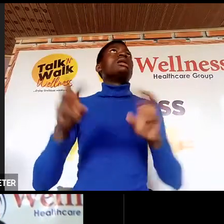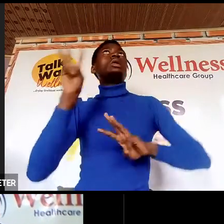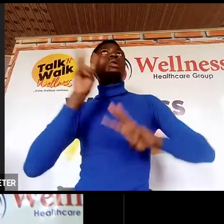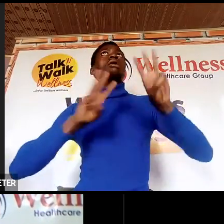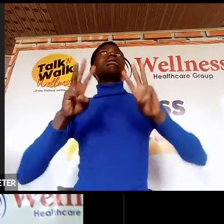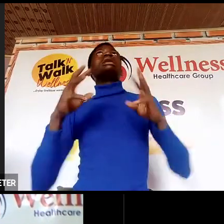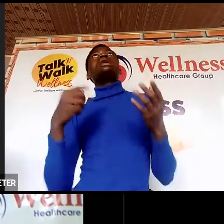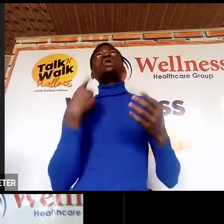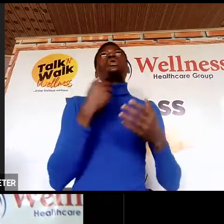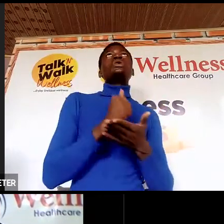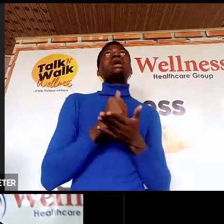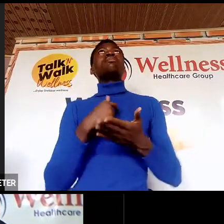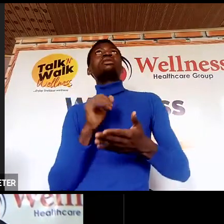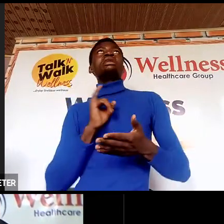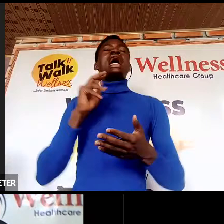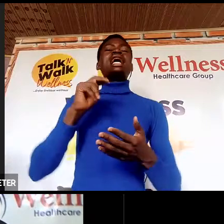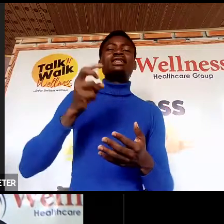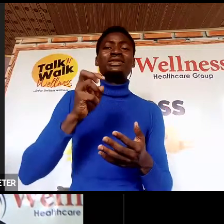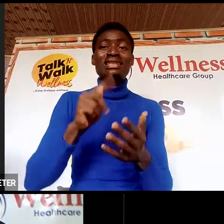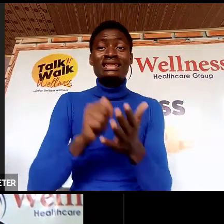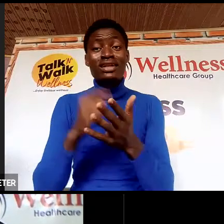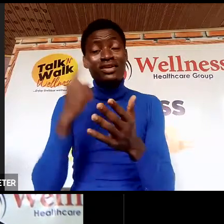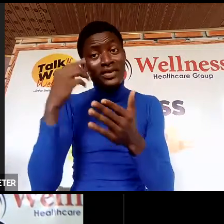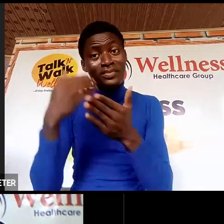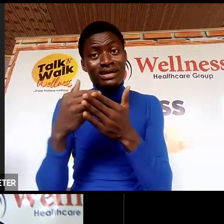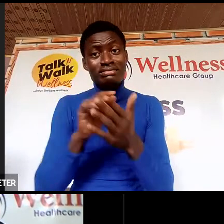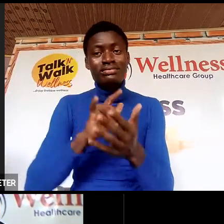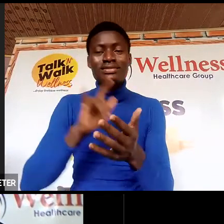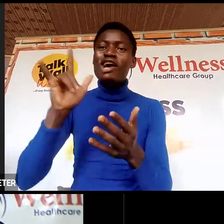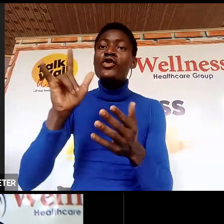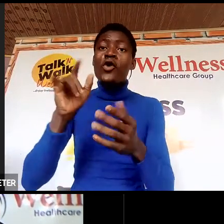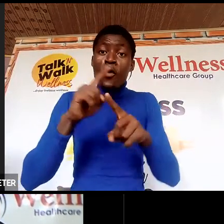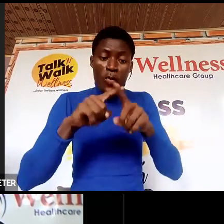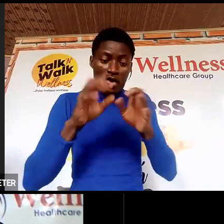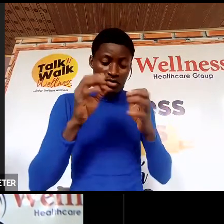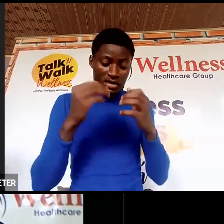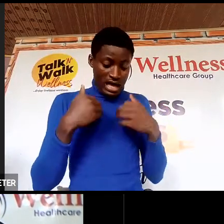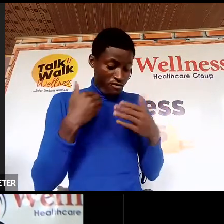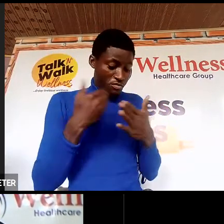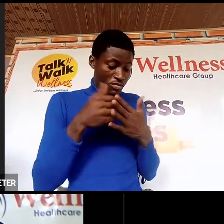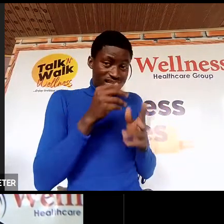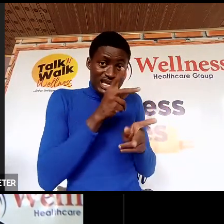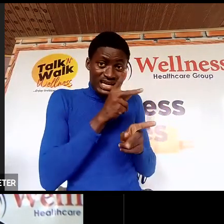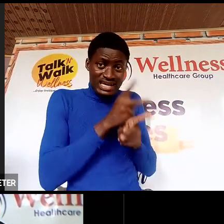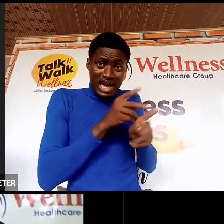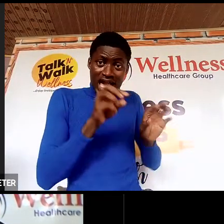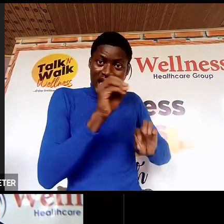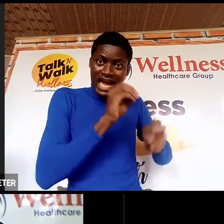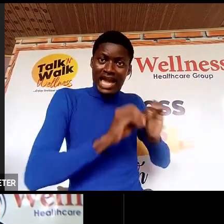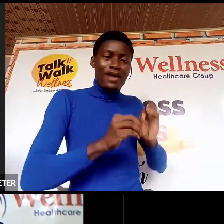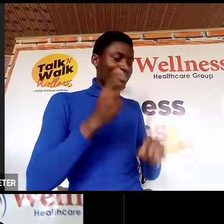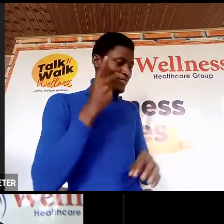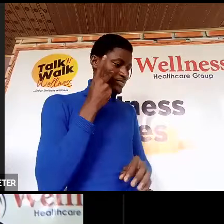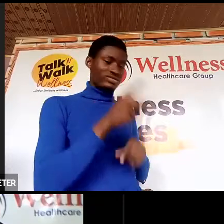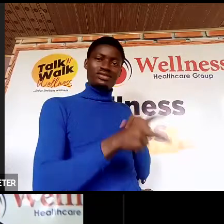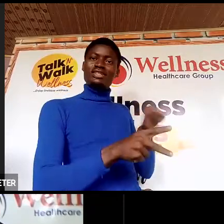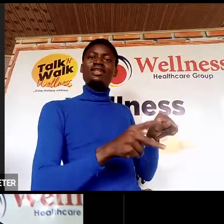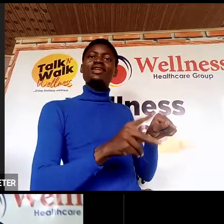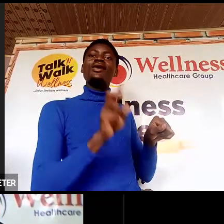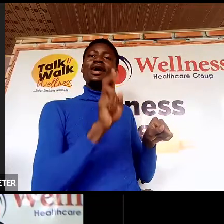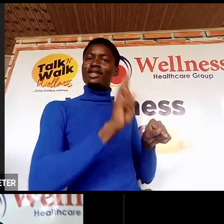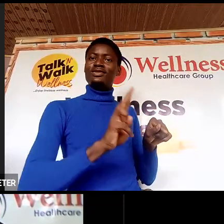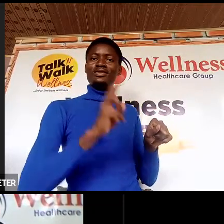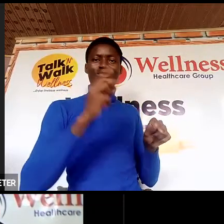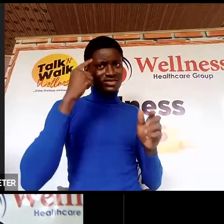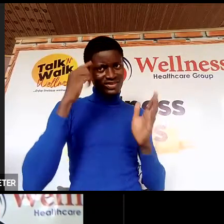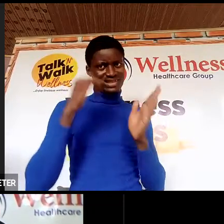from my regular salary. So personally, it has helped me immensely. I always joke that I lost my dad